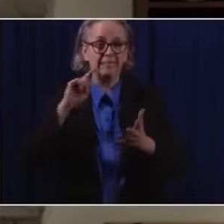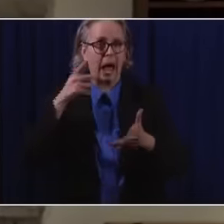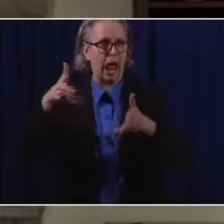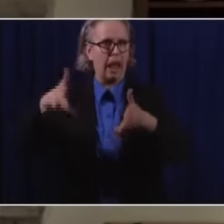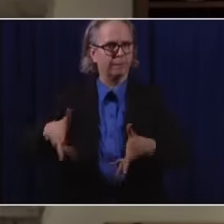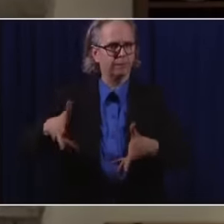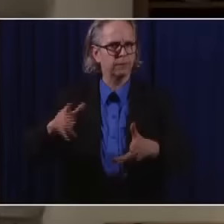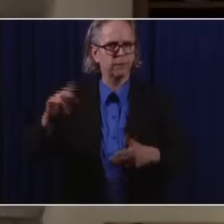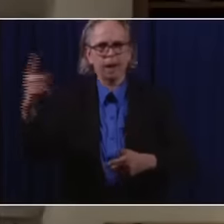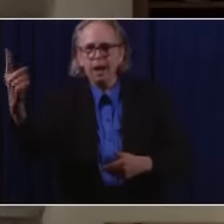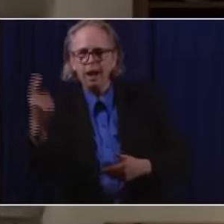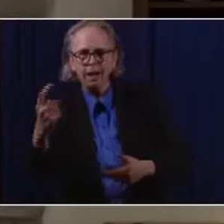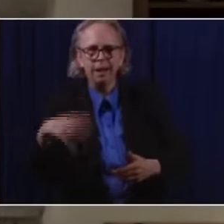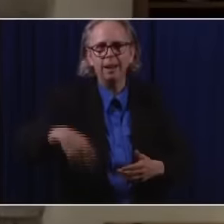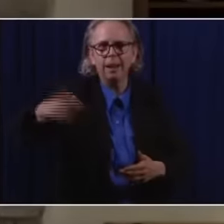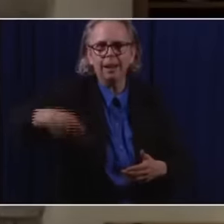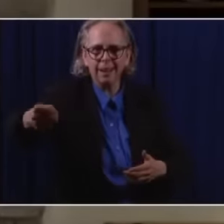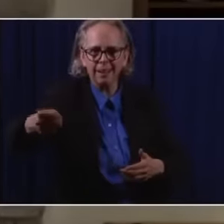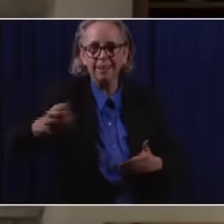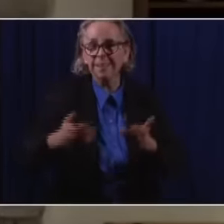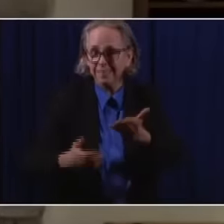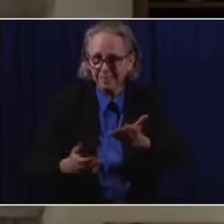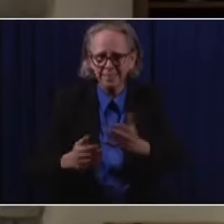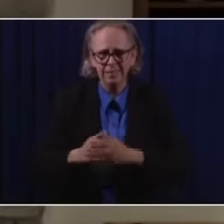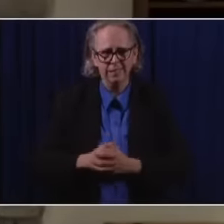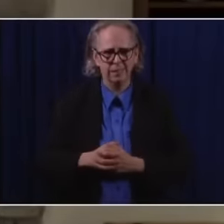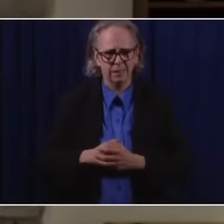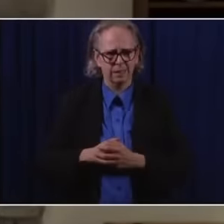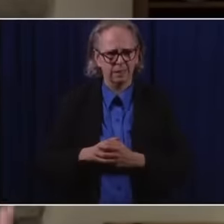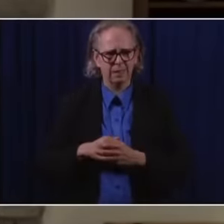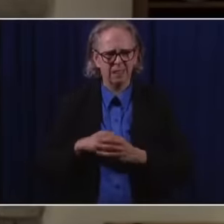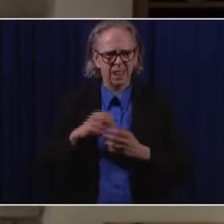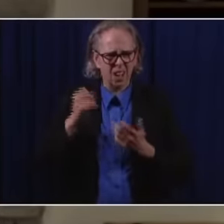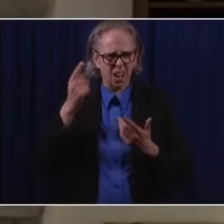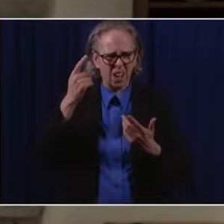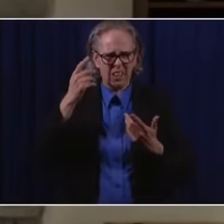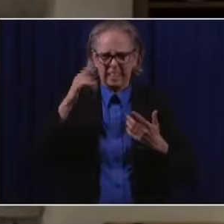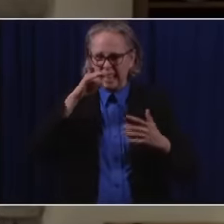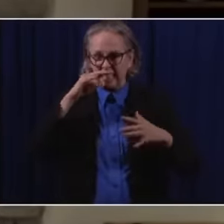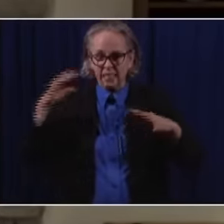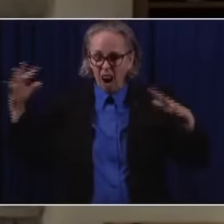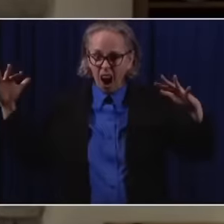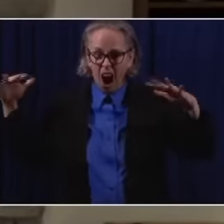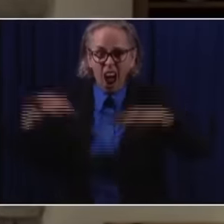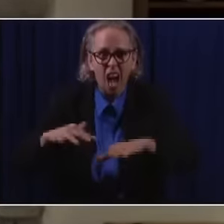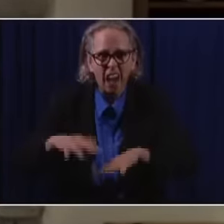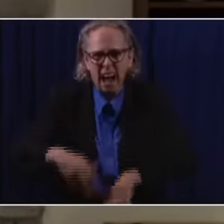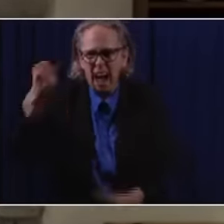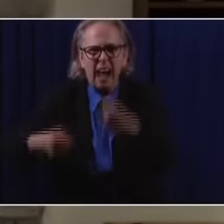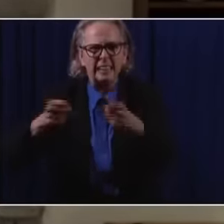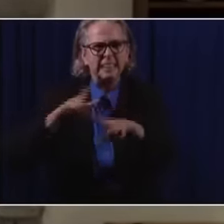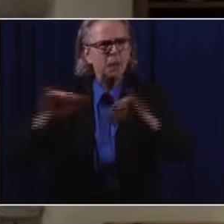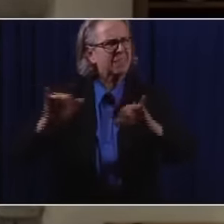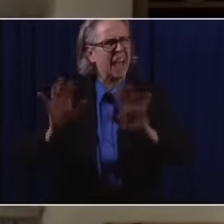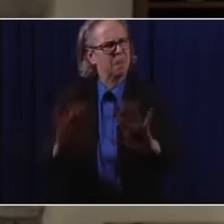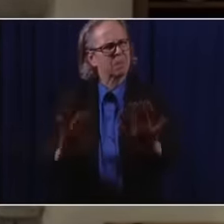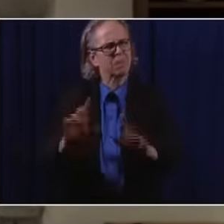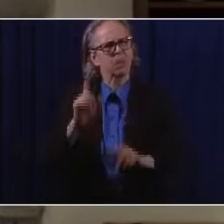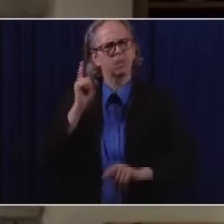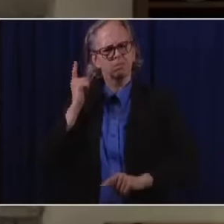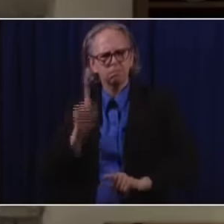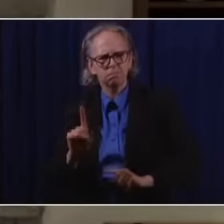so every kid has to go into the same pot and pull it out. There's ways of I think